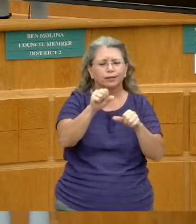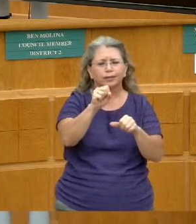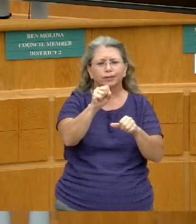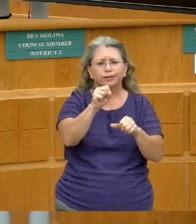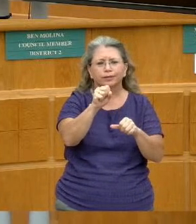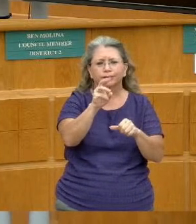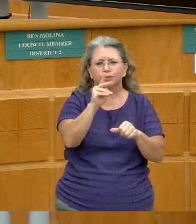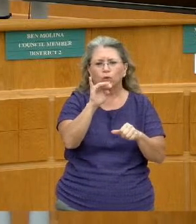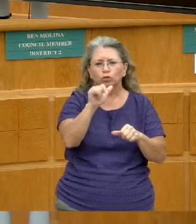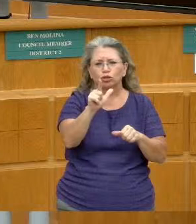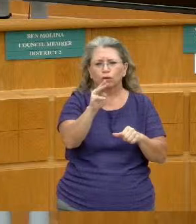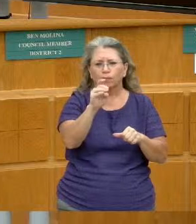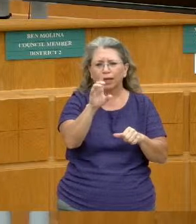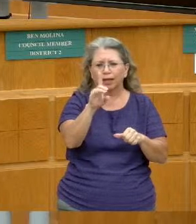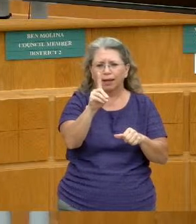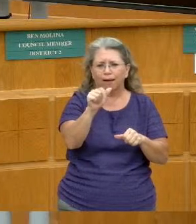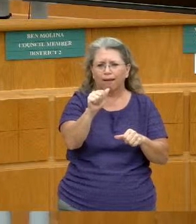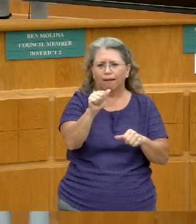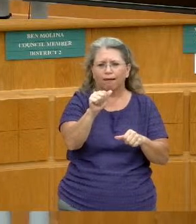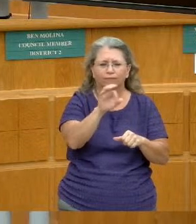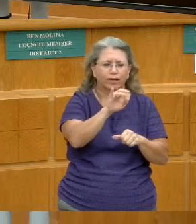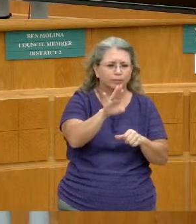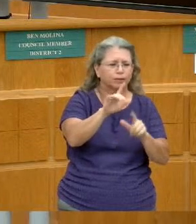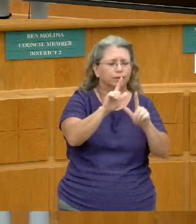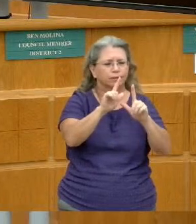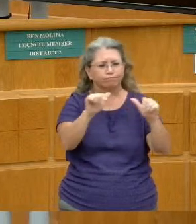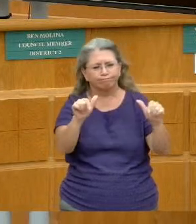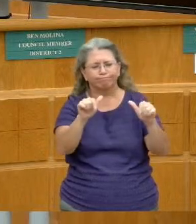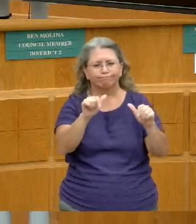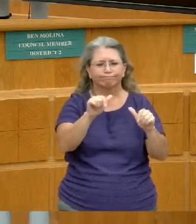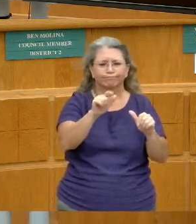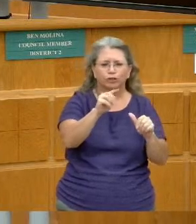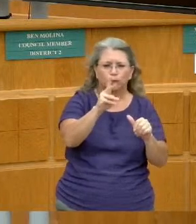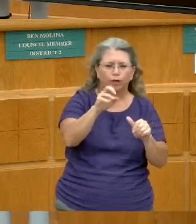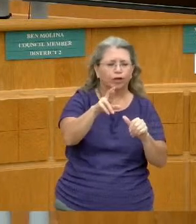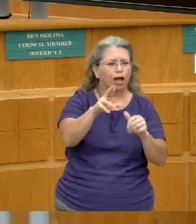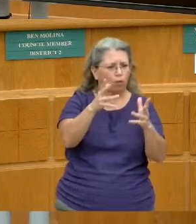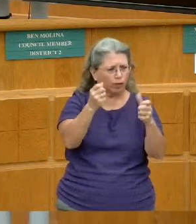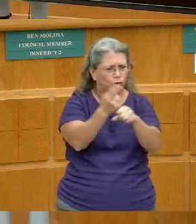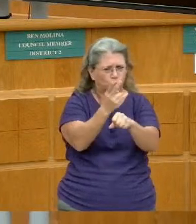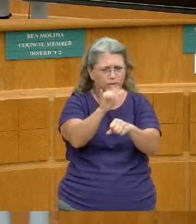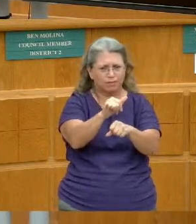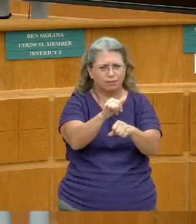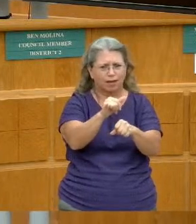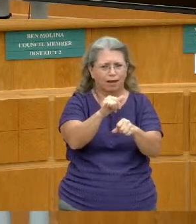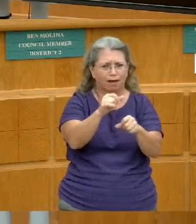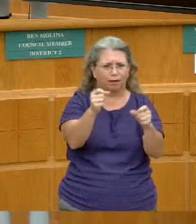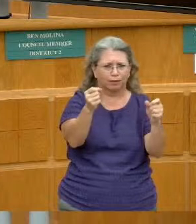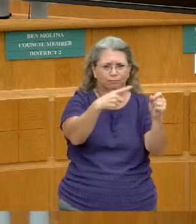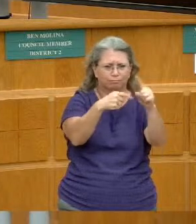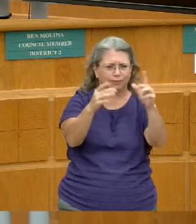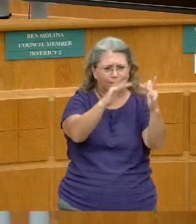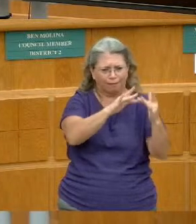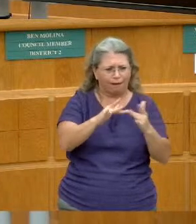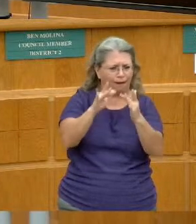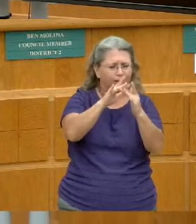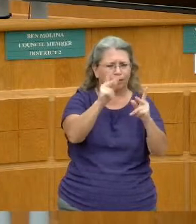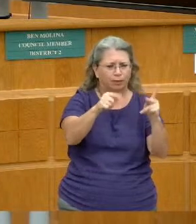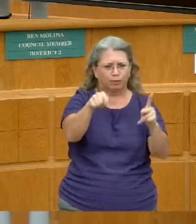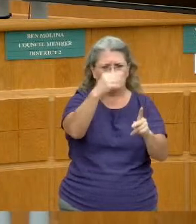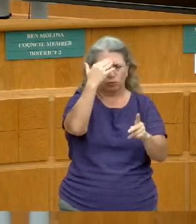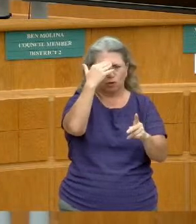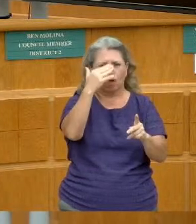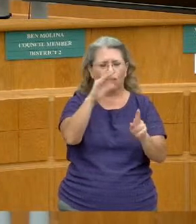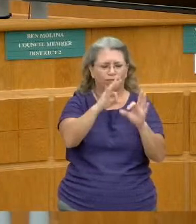level and platforms. I want you to use those platforms. I want to see calls by you asking people that